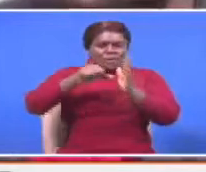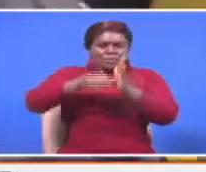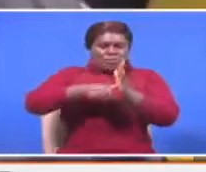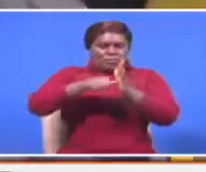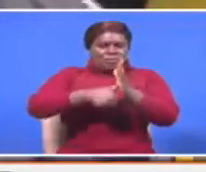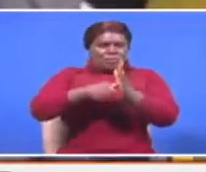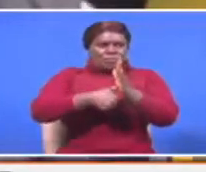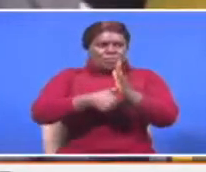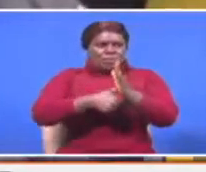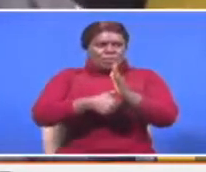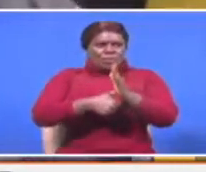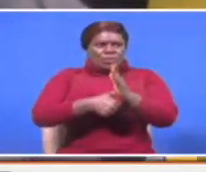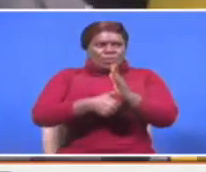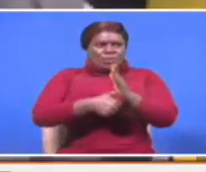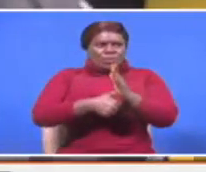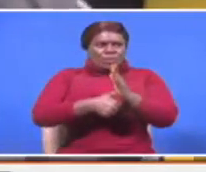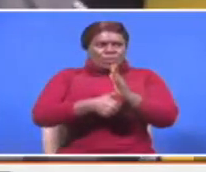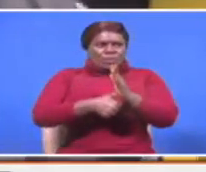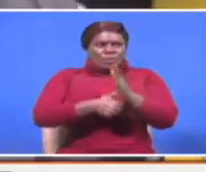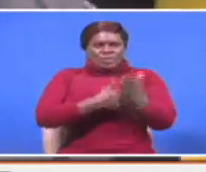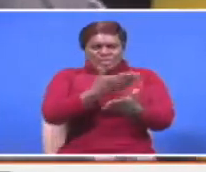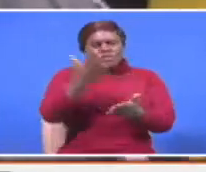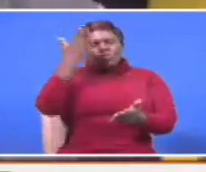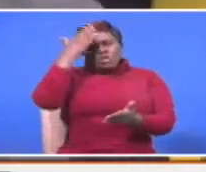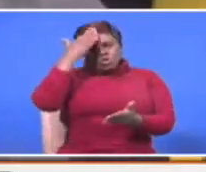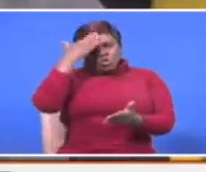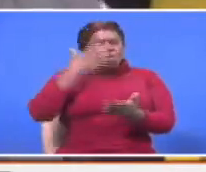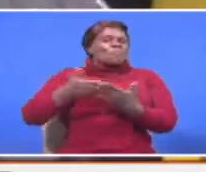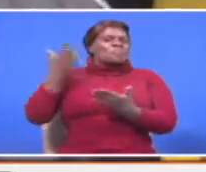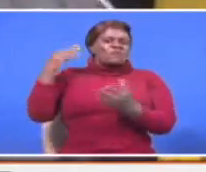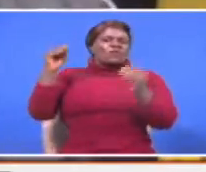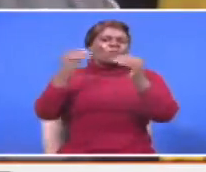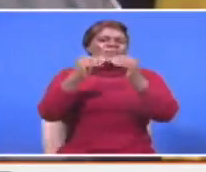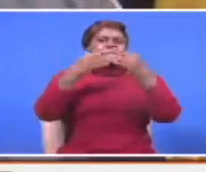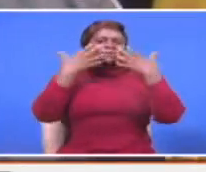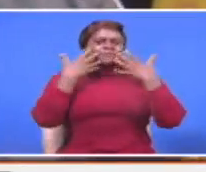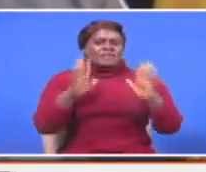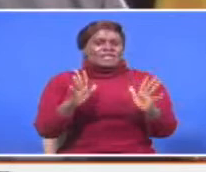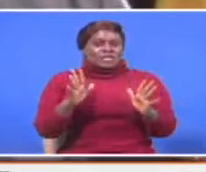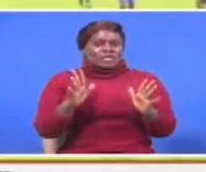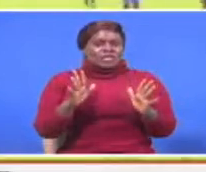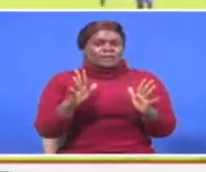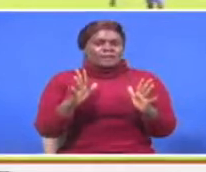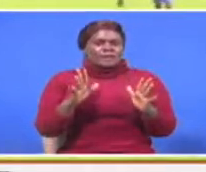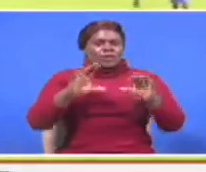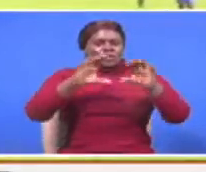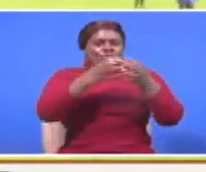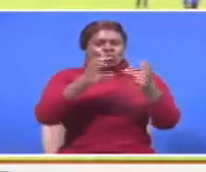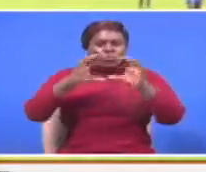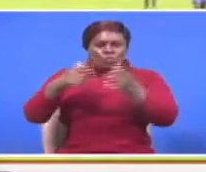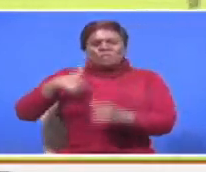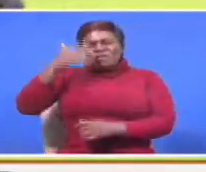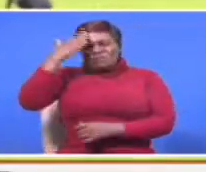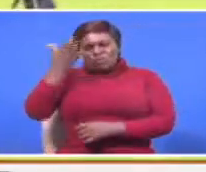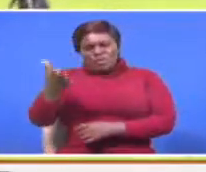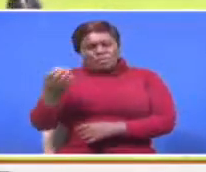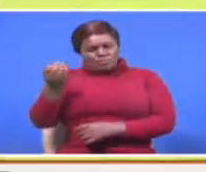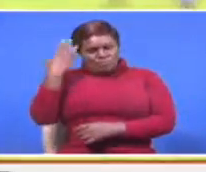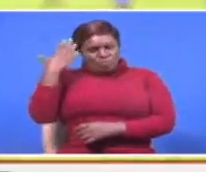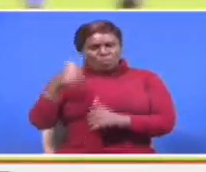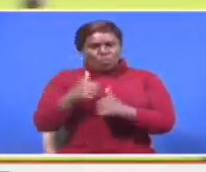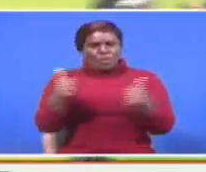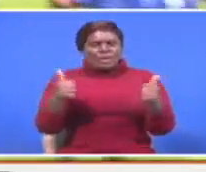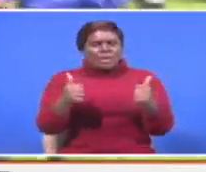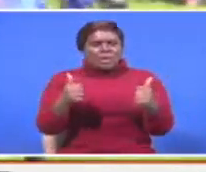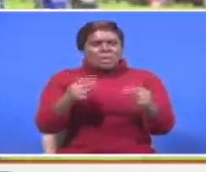Mungu kwa win. Ah, St. Anthony's tumecheza nao. Hata tulicheza nao jana mechi ya mwisho ya kikundi, so tunawajua. In the girls